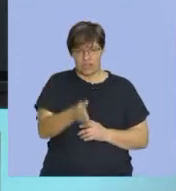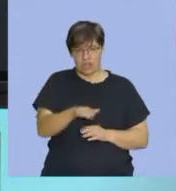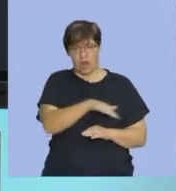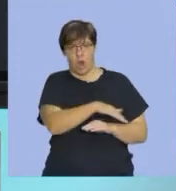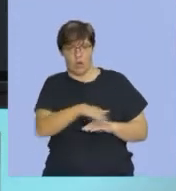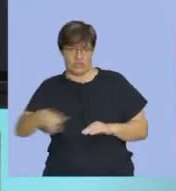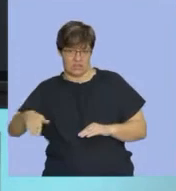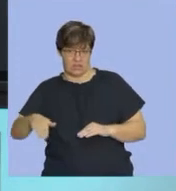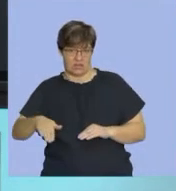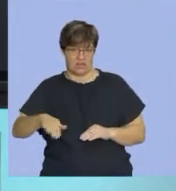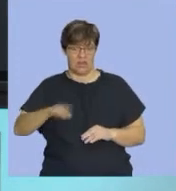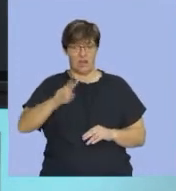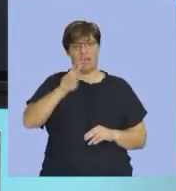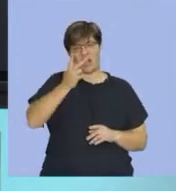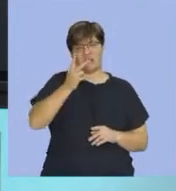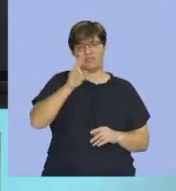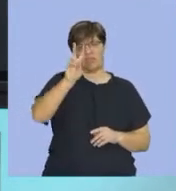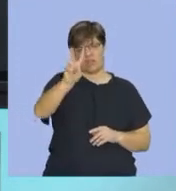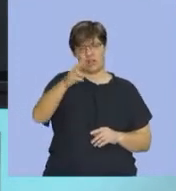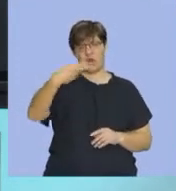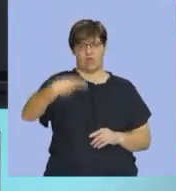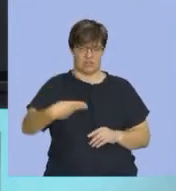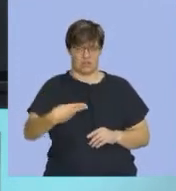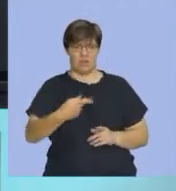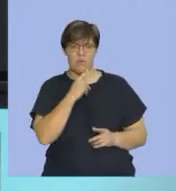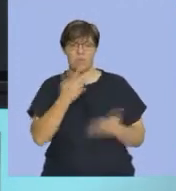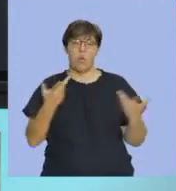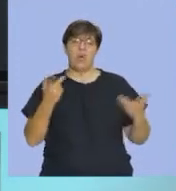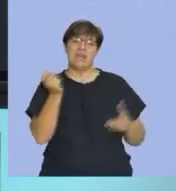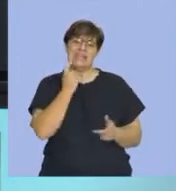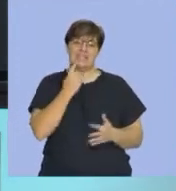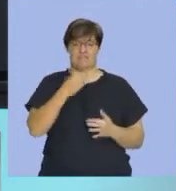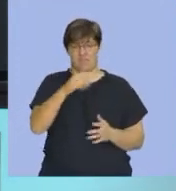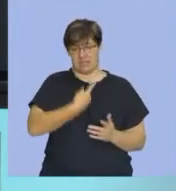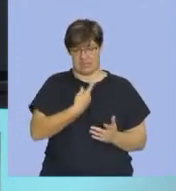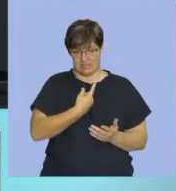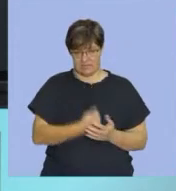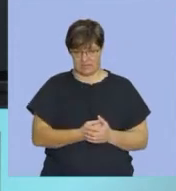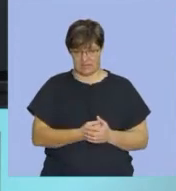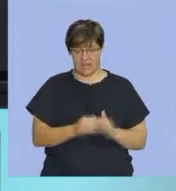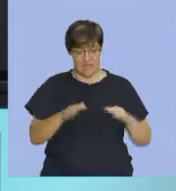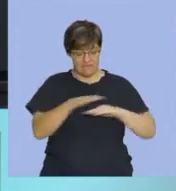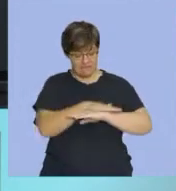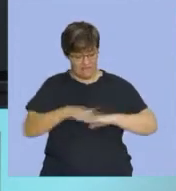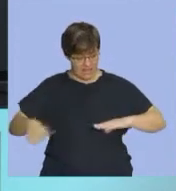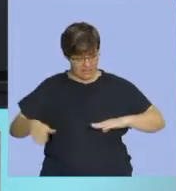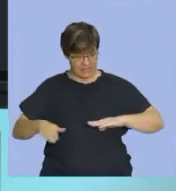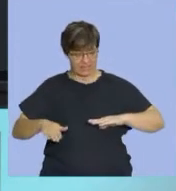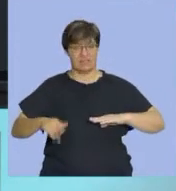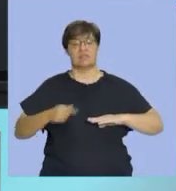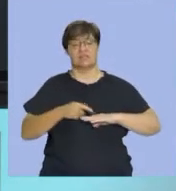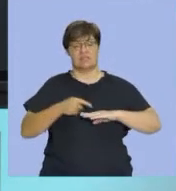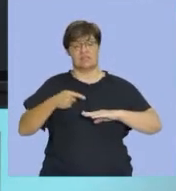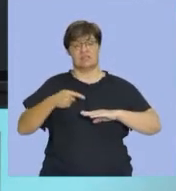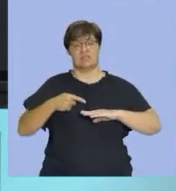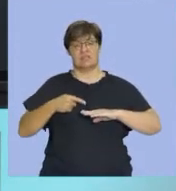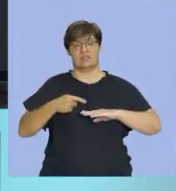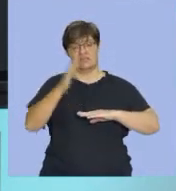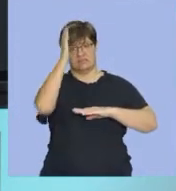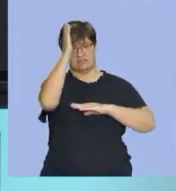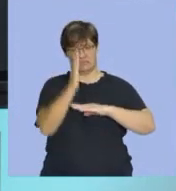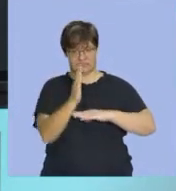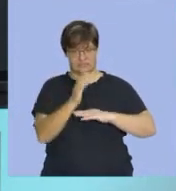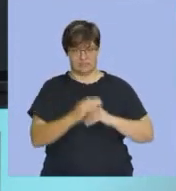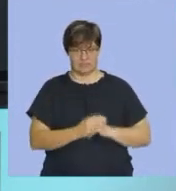I don't get confused with the maths. It just makes life a little bit easier for us, okay? Flat surface, vertical